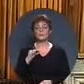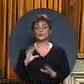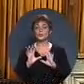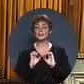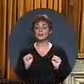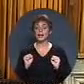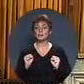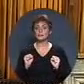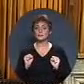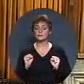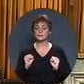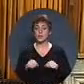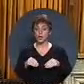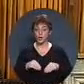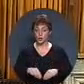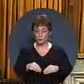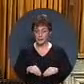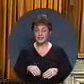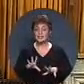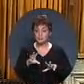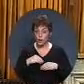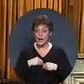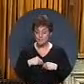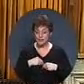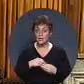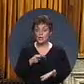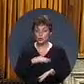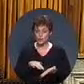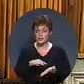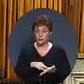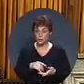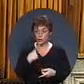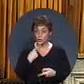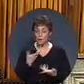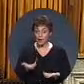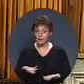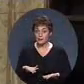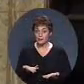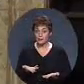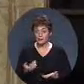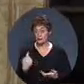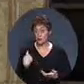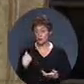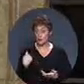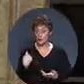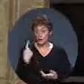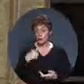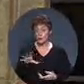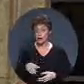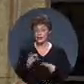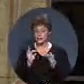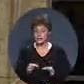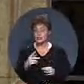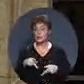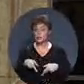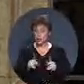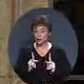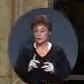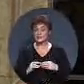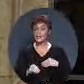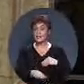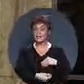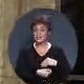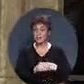Laval. Mr. Speaker, will the Minister admit that the study he just mentioned to make